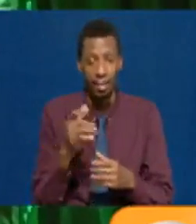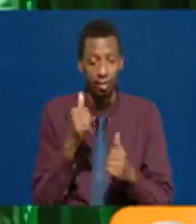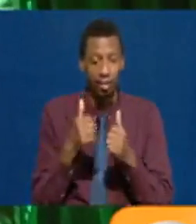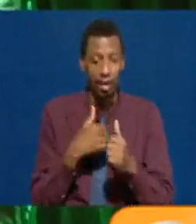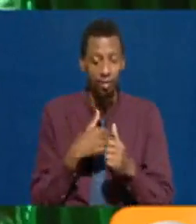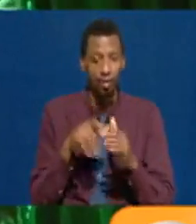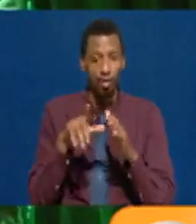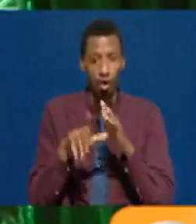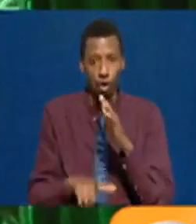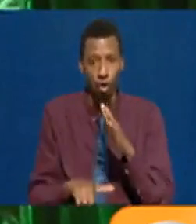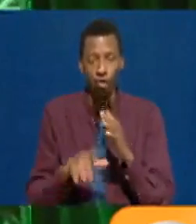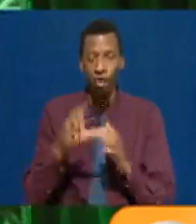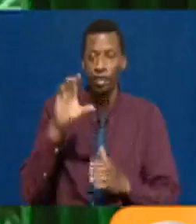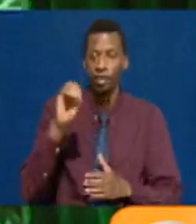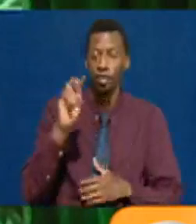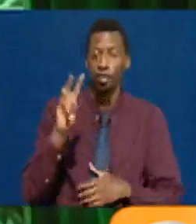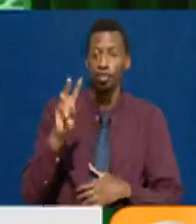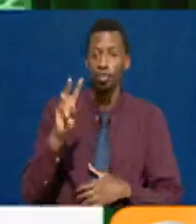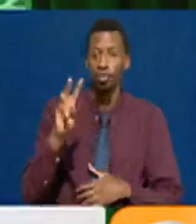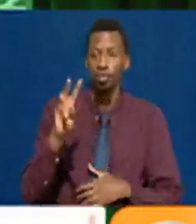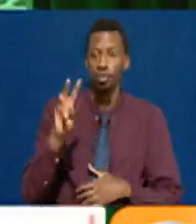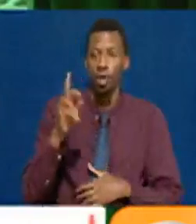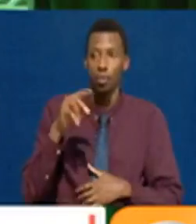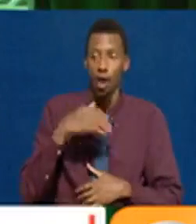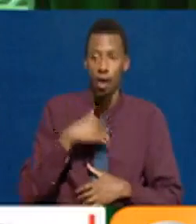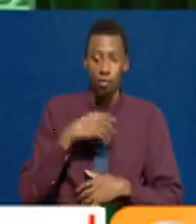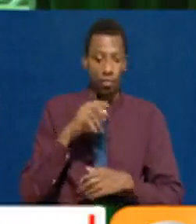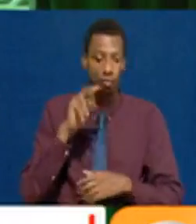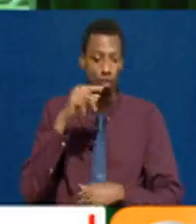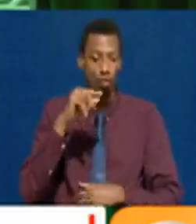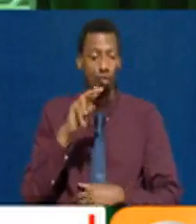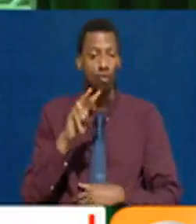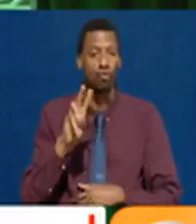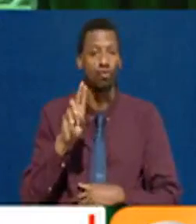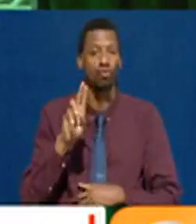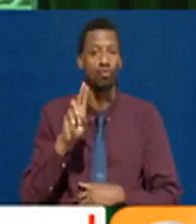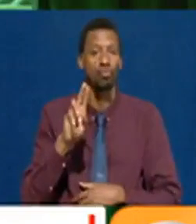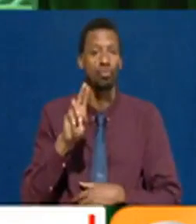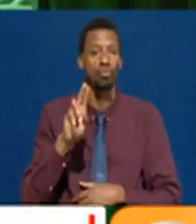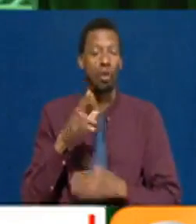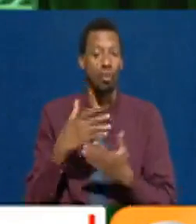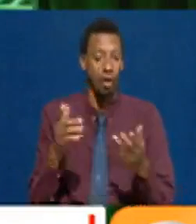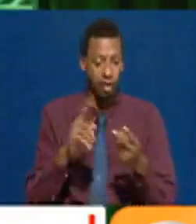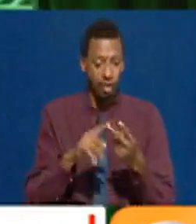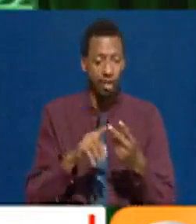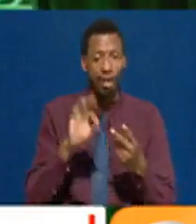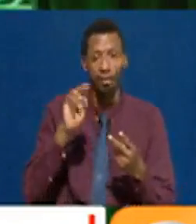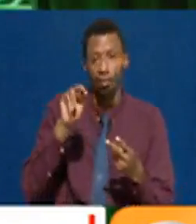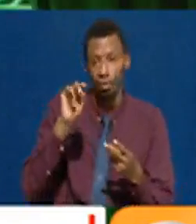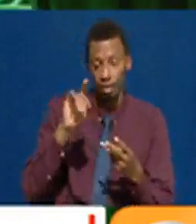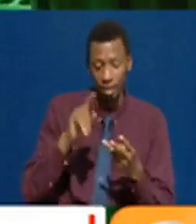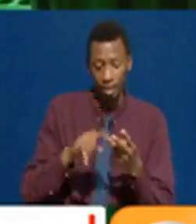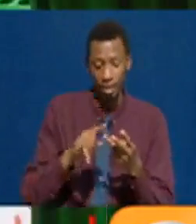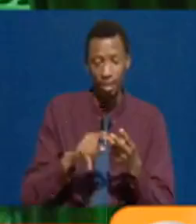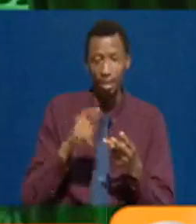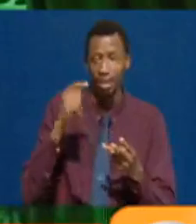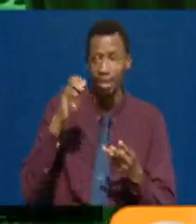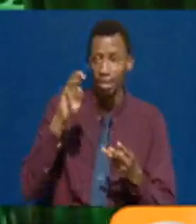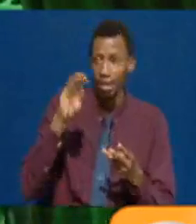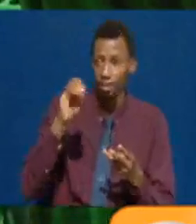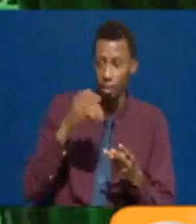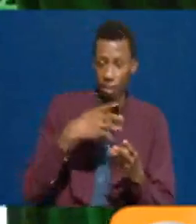emissions. That is our Nguvu product. We have Fundi, we have Tembo, as well as Duracem, which is manufactured using